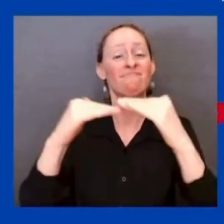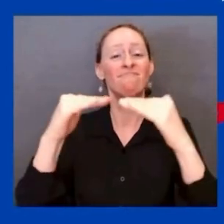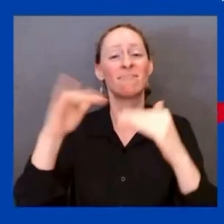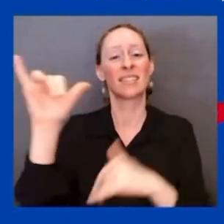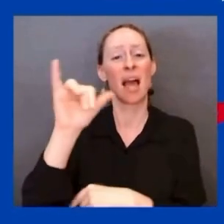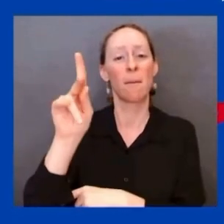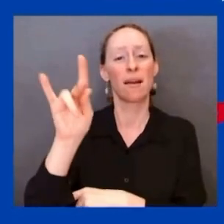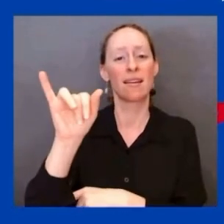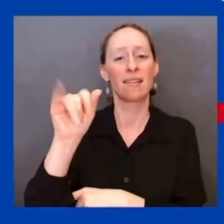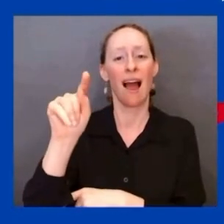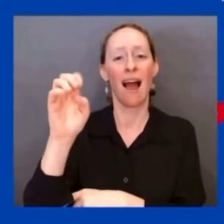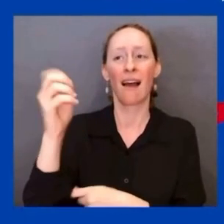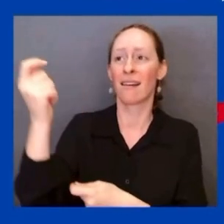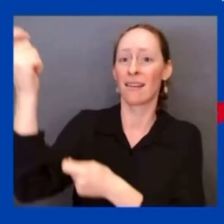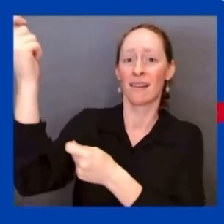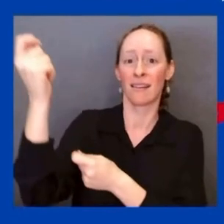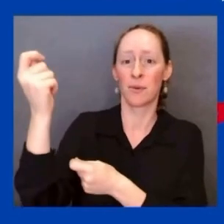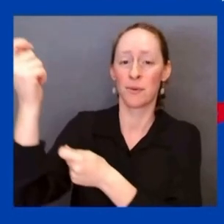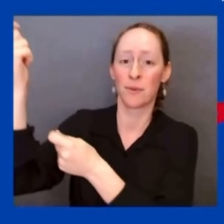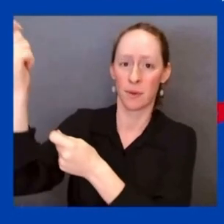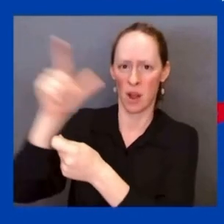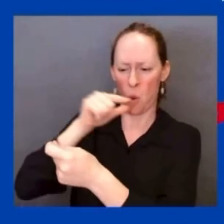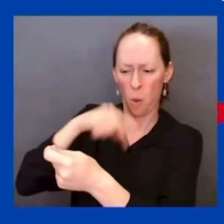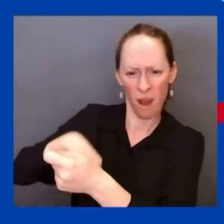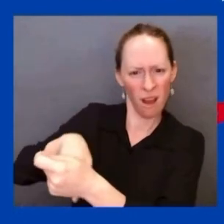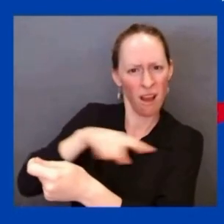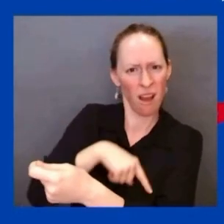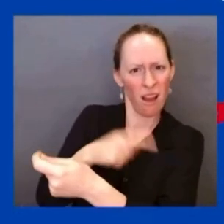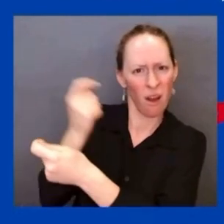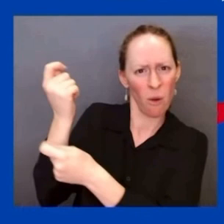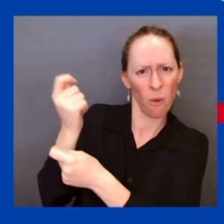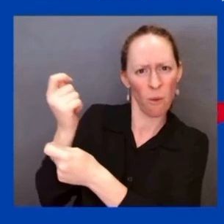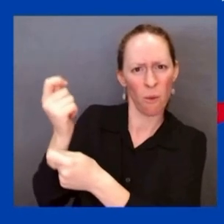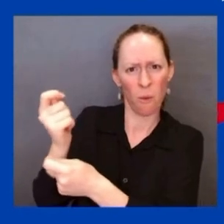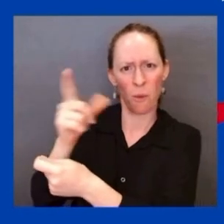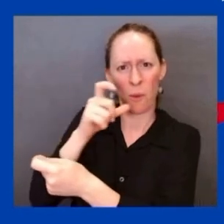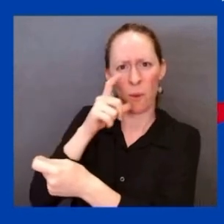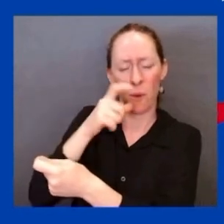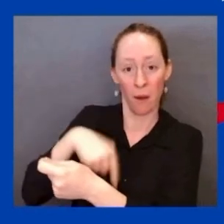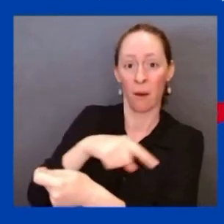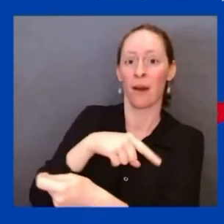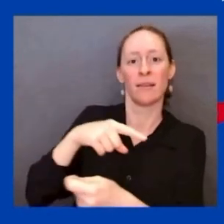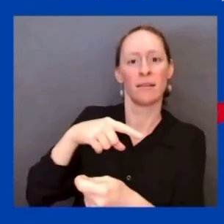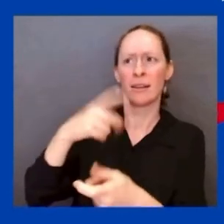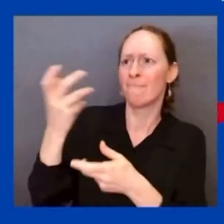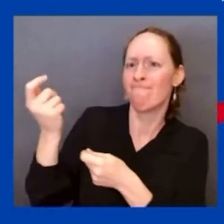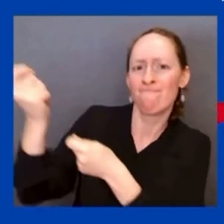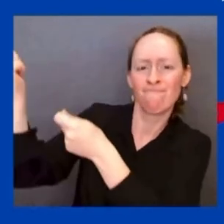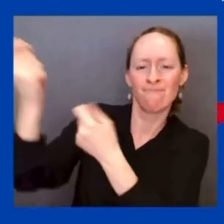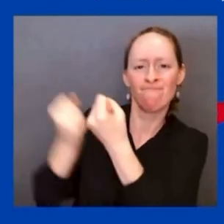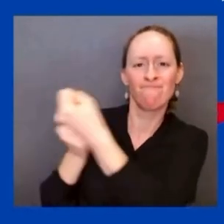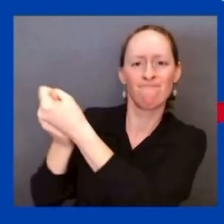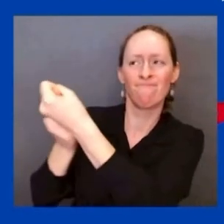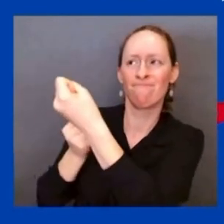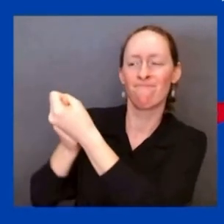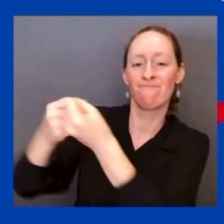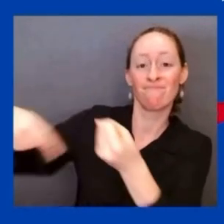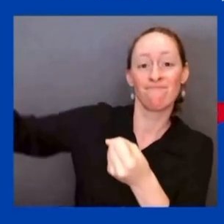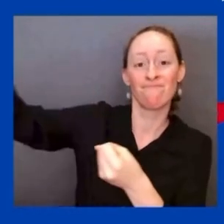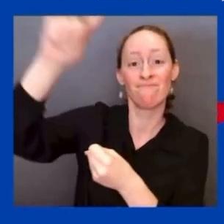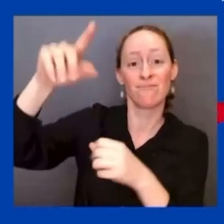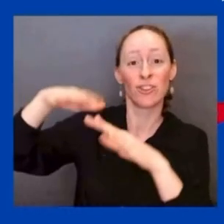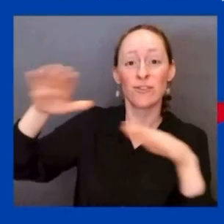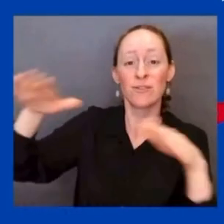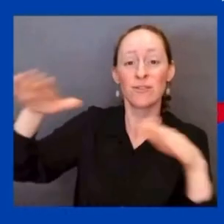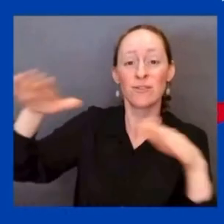And our job is to make sure you have what you need to do what you do best. That's why through the American Rescue Plan, we